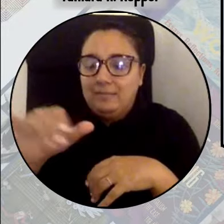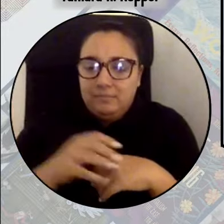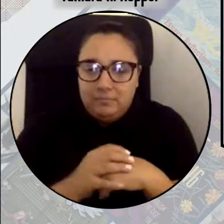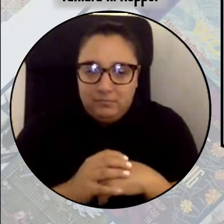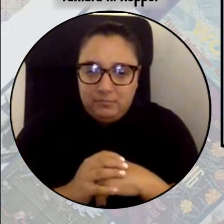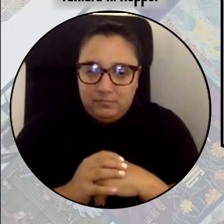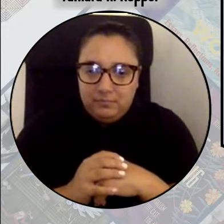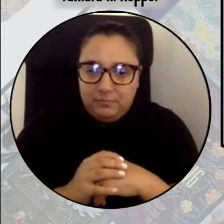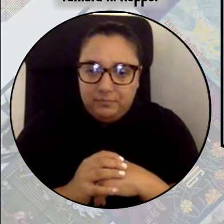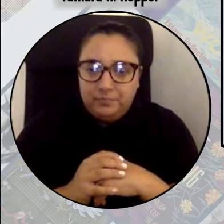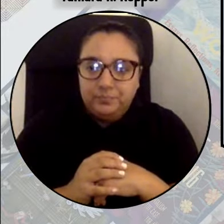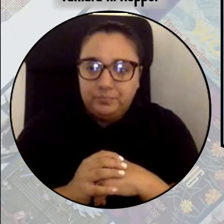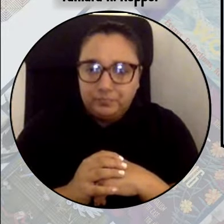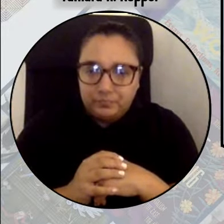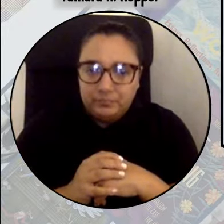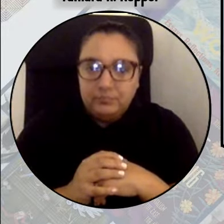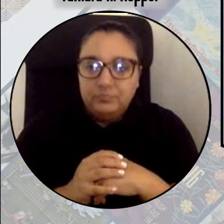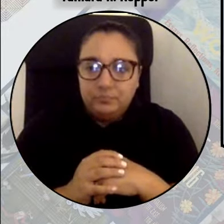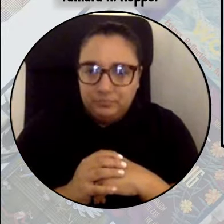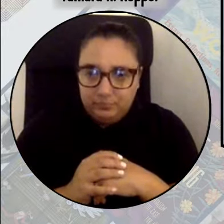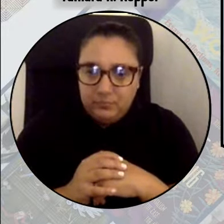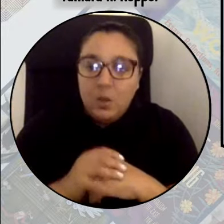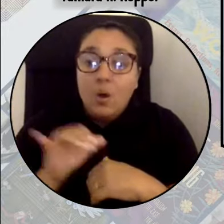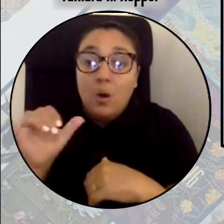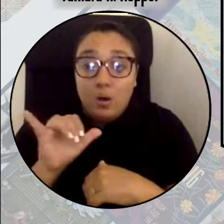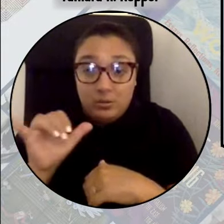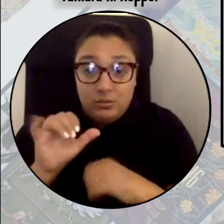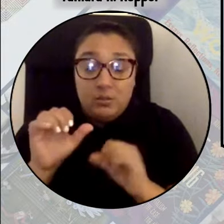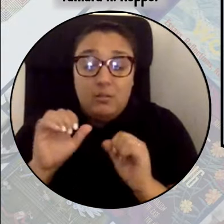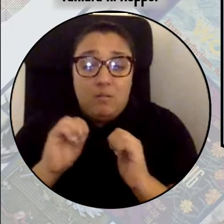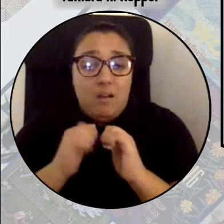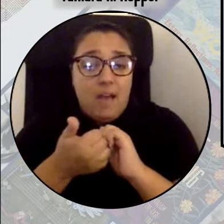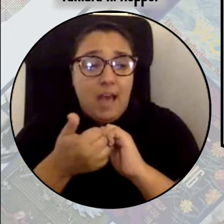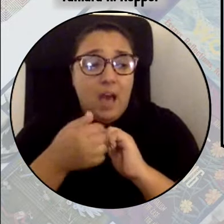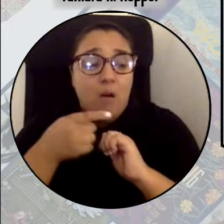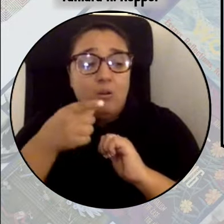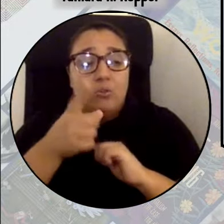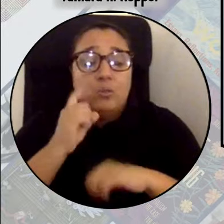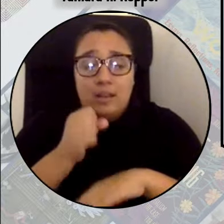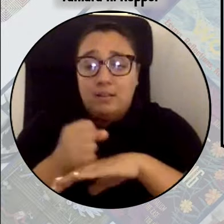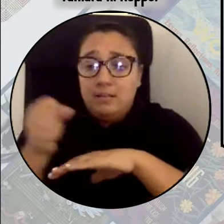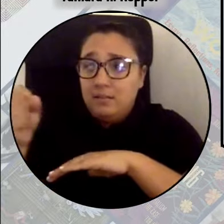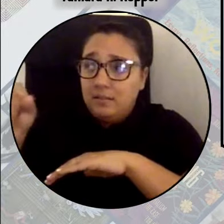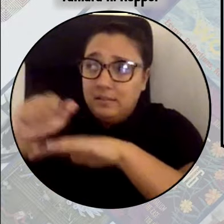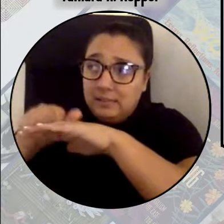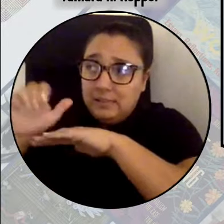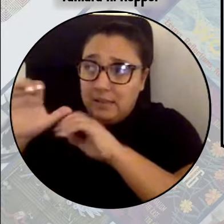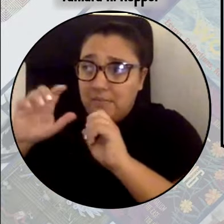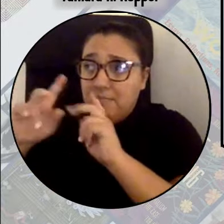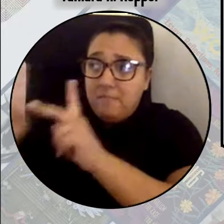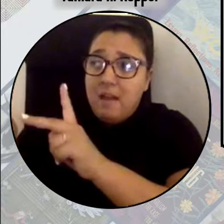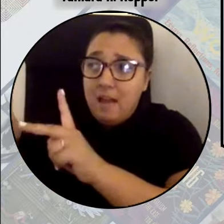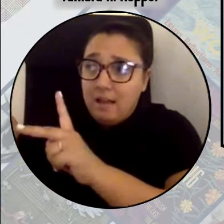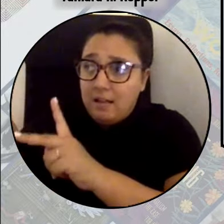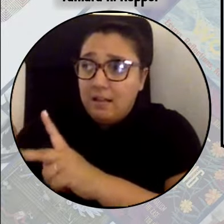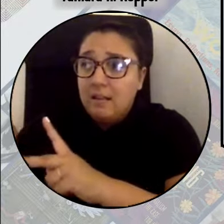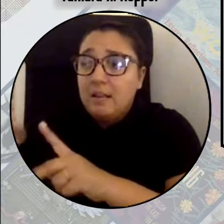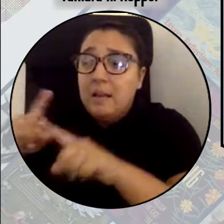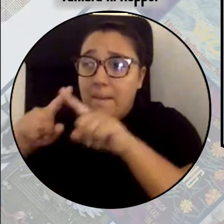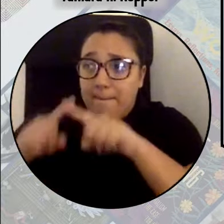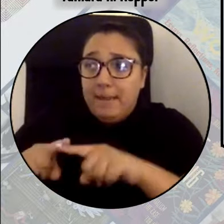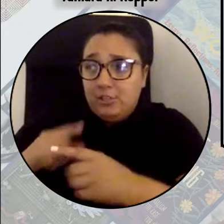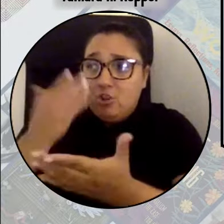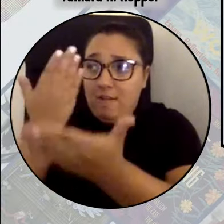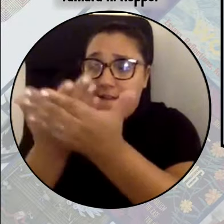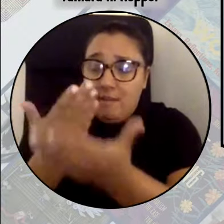against deportation based on compelling evidence. So here you're starting to take away kind of, you're increasingly taking away judges' power to try